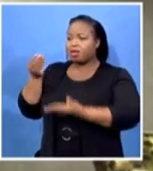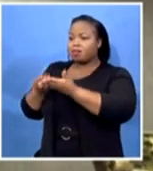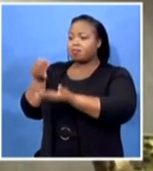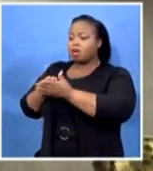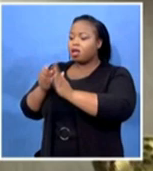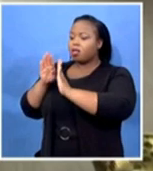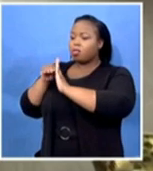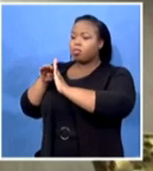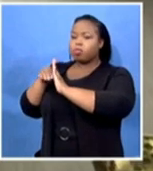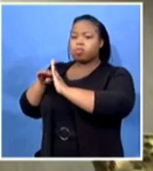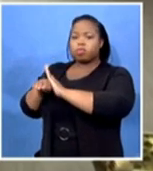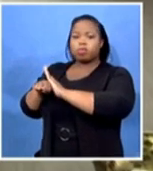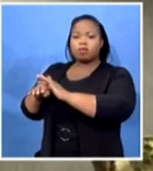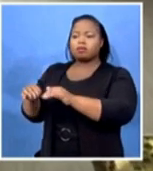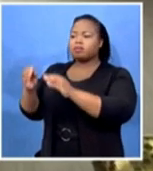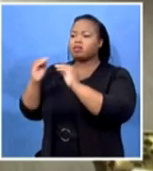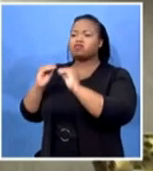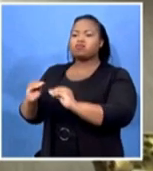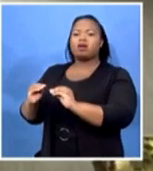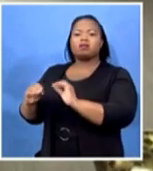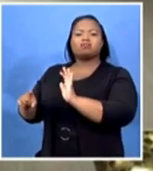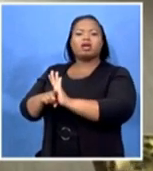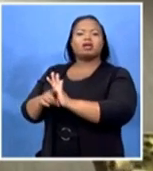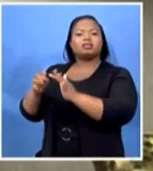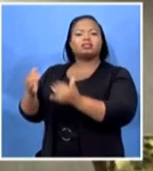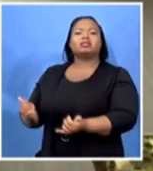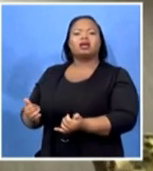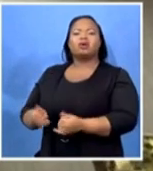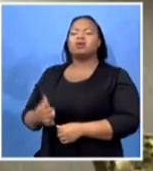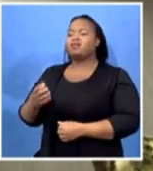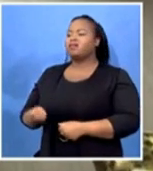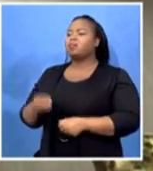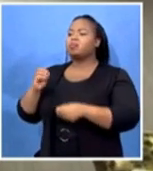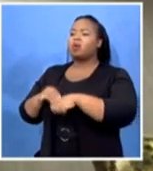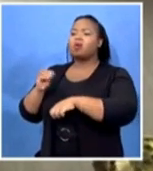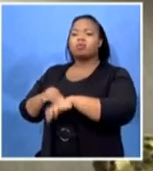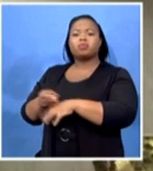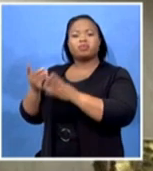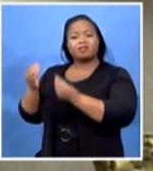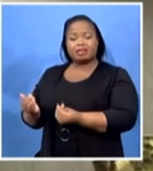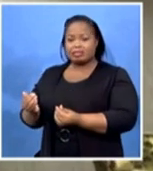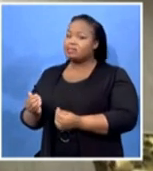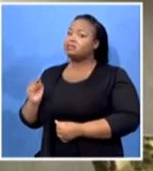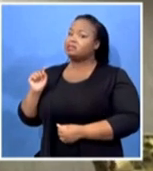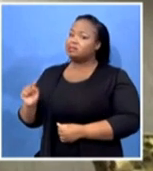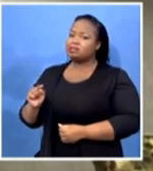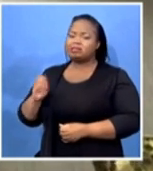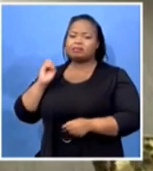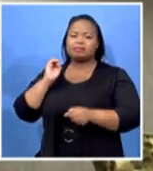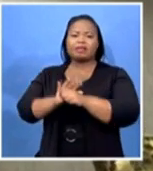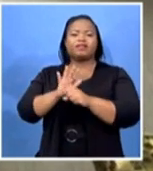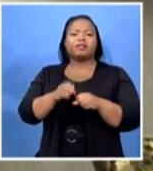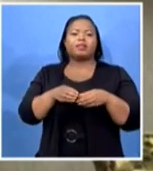have got a problem with their cash flow. This is gonna affect dearly the smallholder farmers and